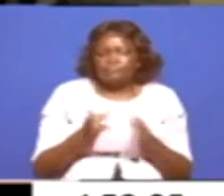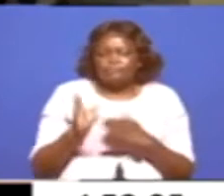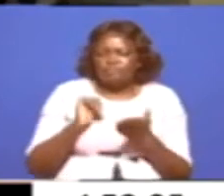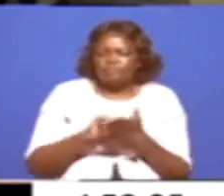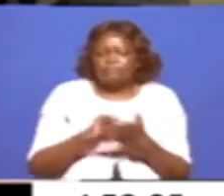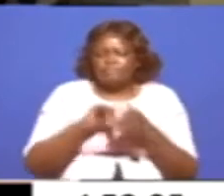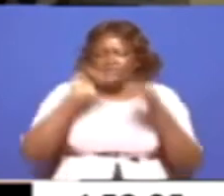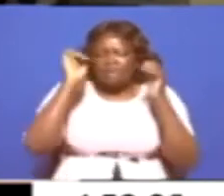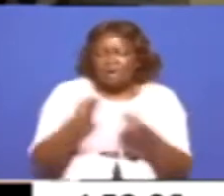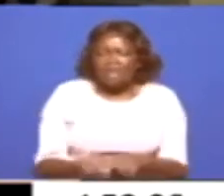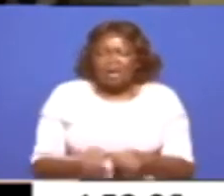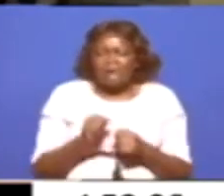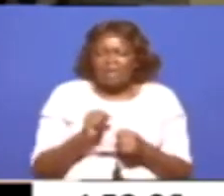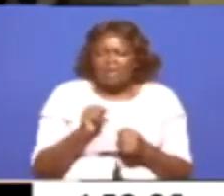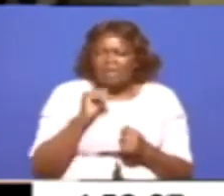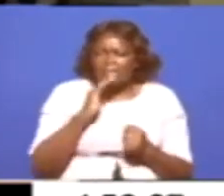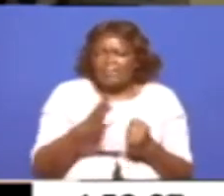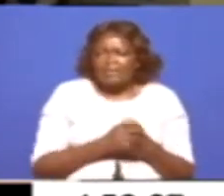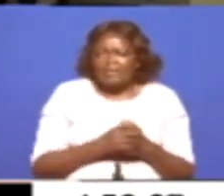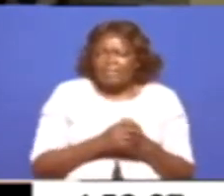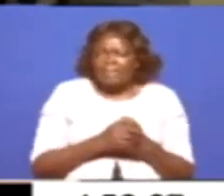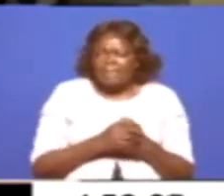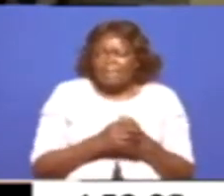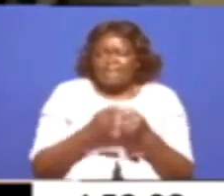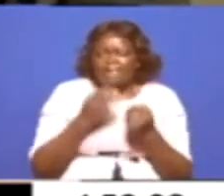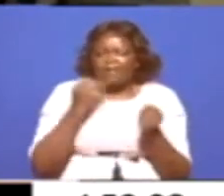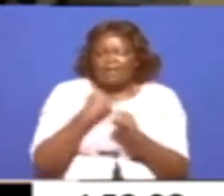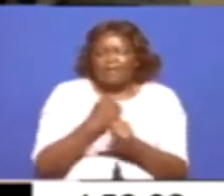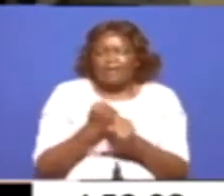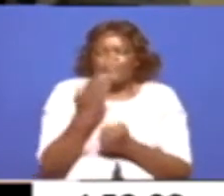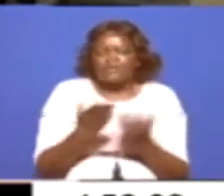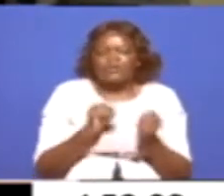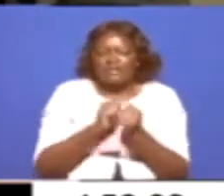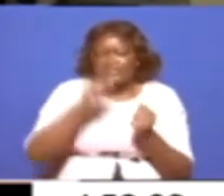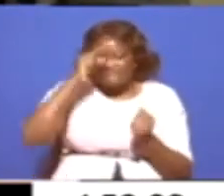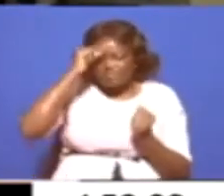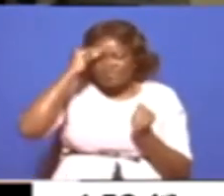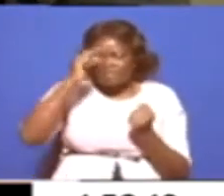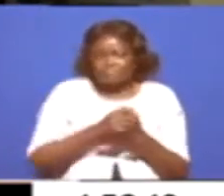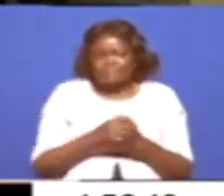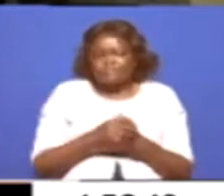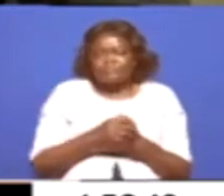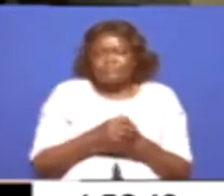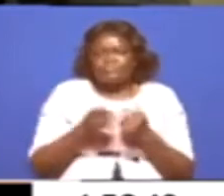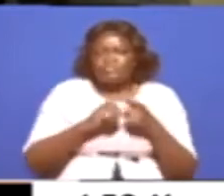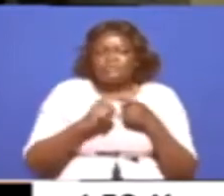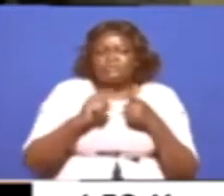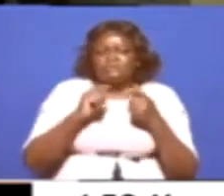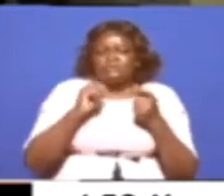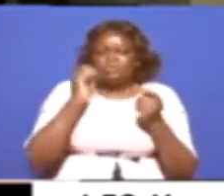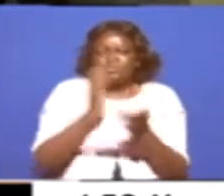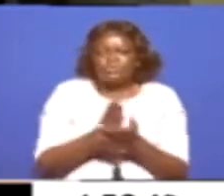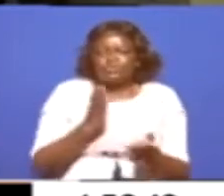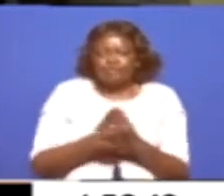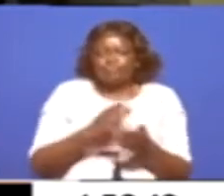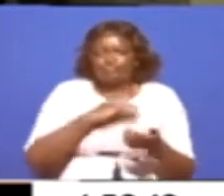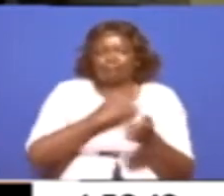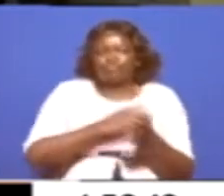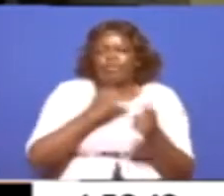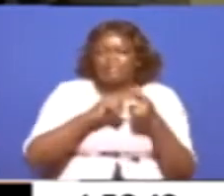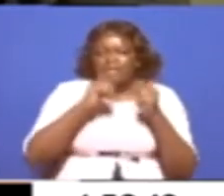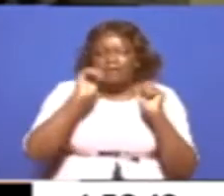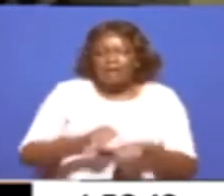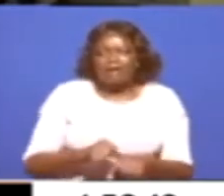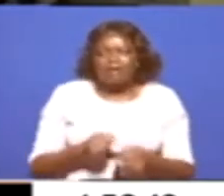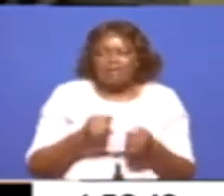be funded, that can do business with government, with private sector, and create potential to have startups that